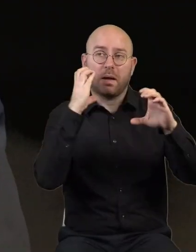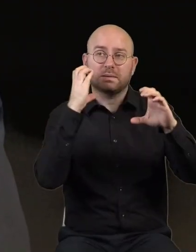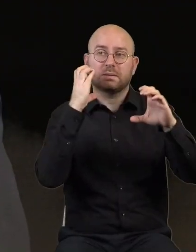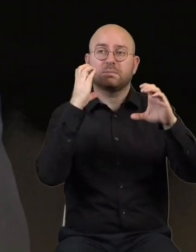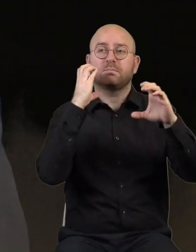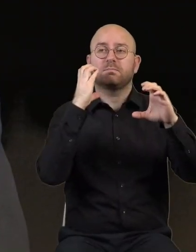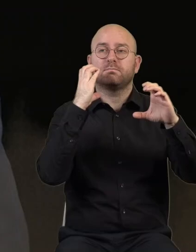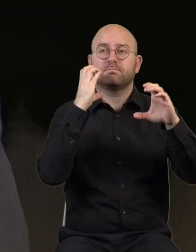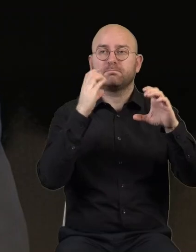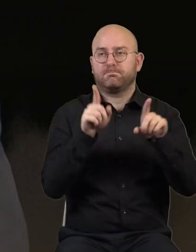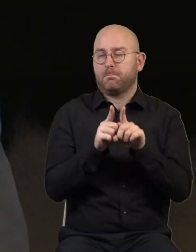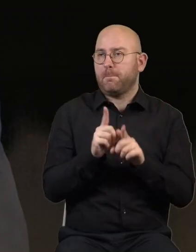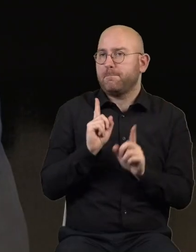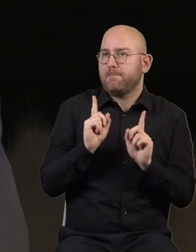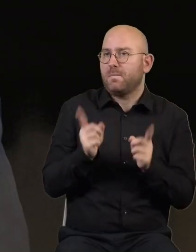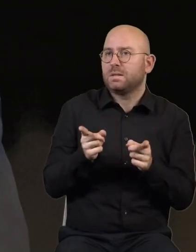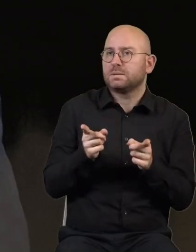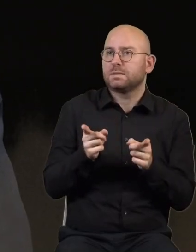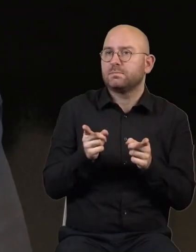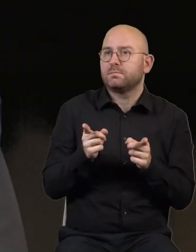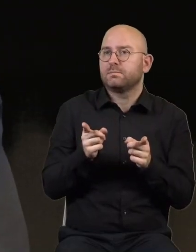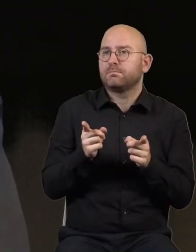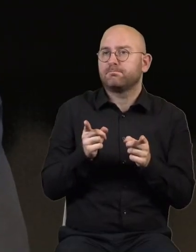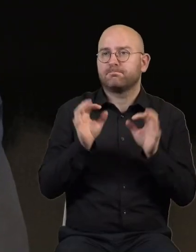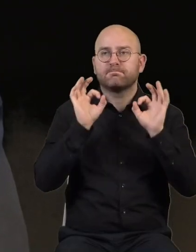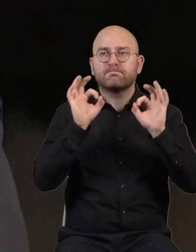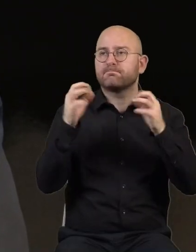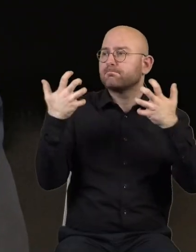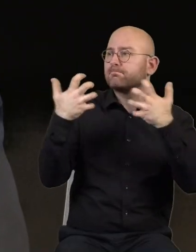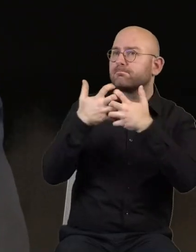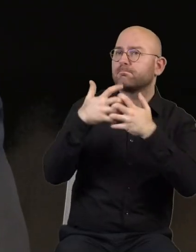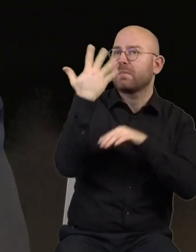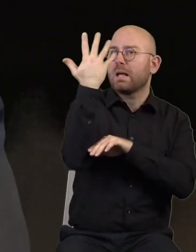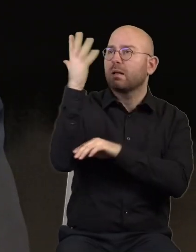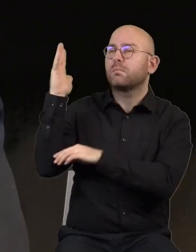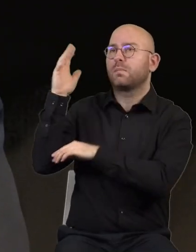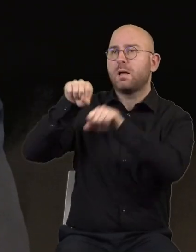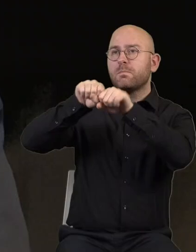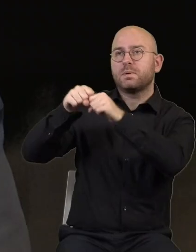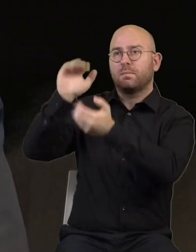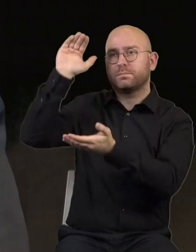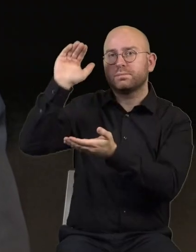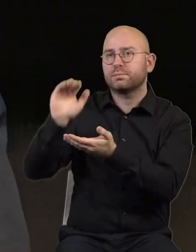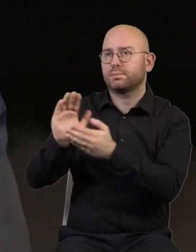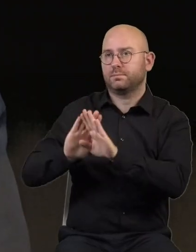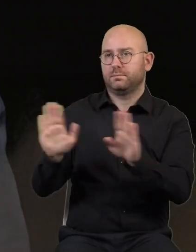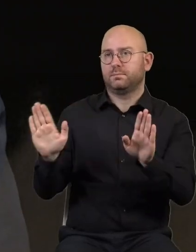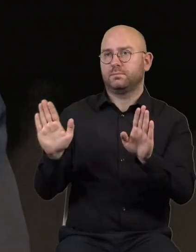transportation. So public buses which may be supported from the funds are